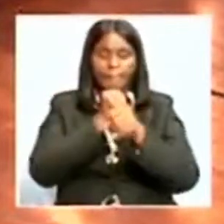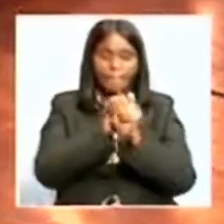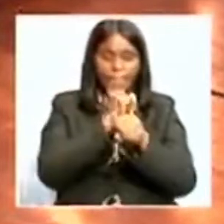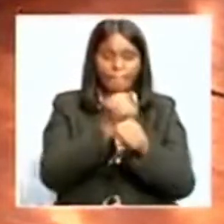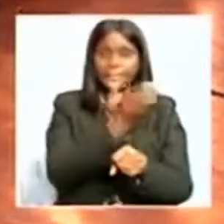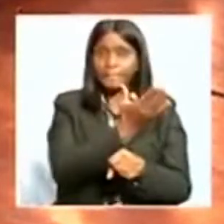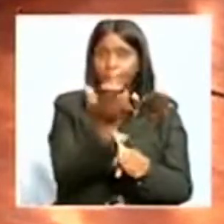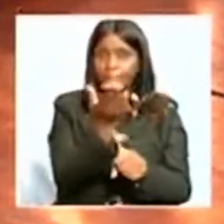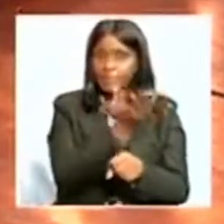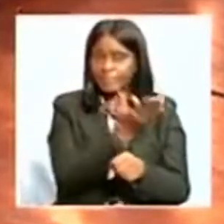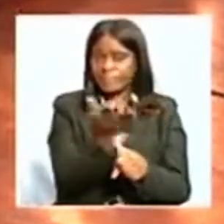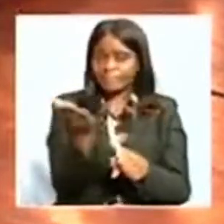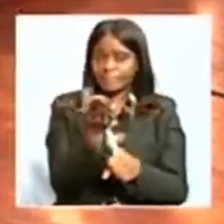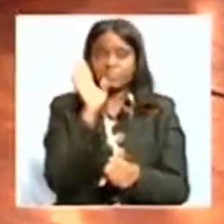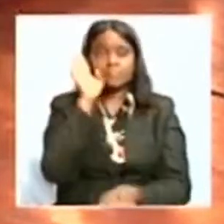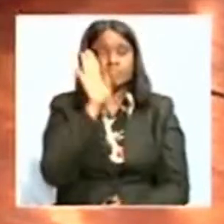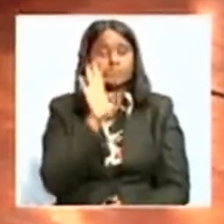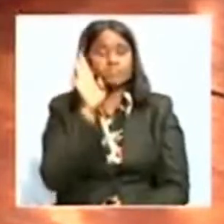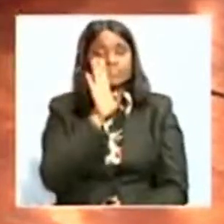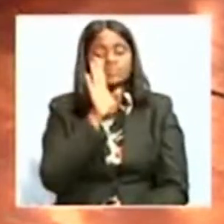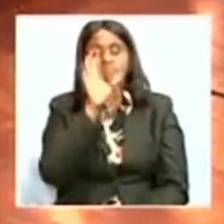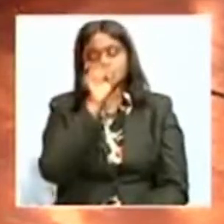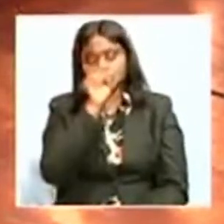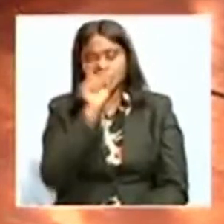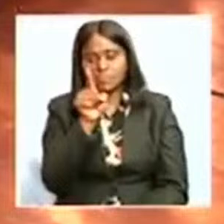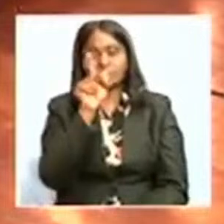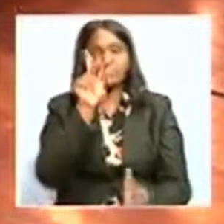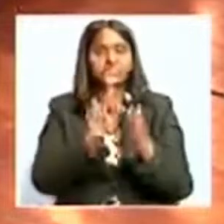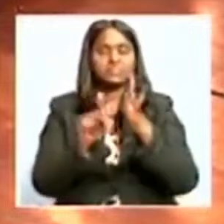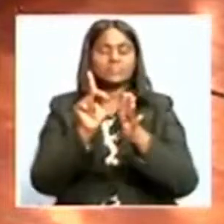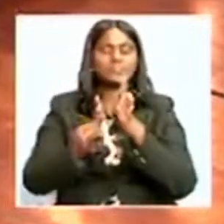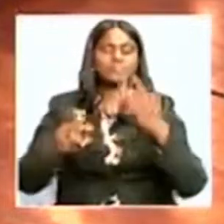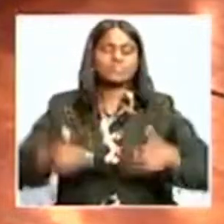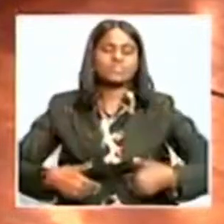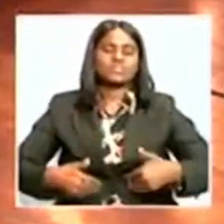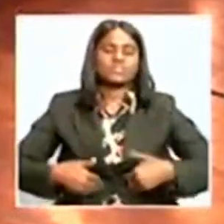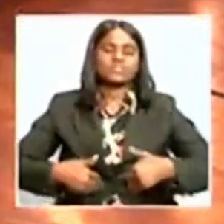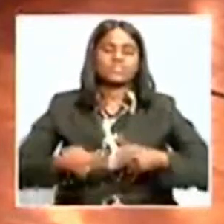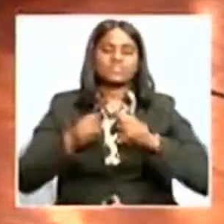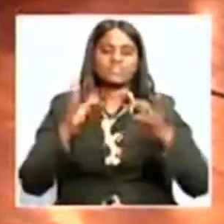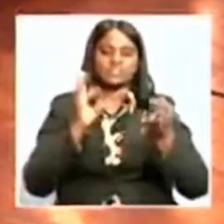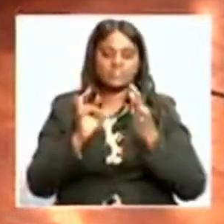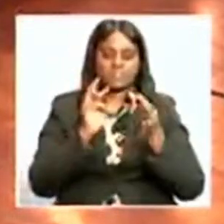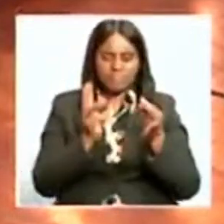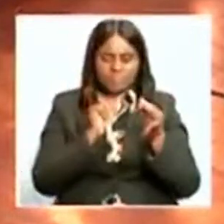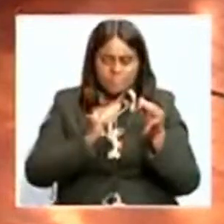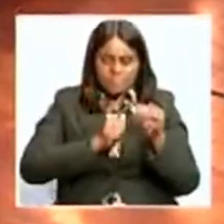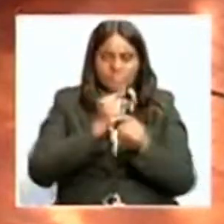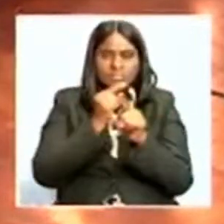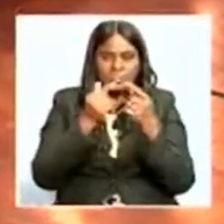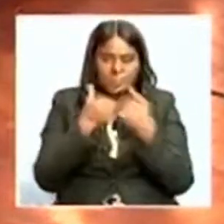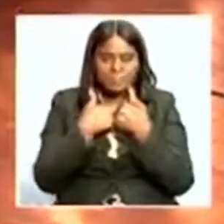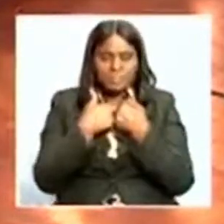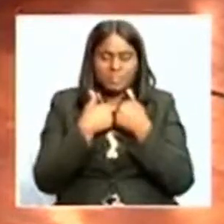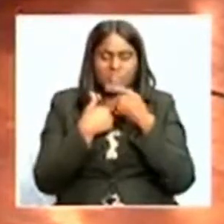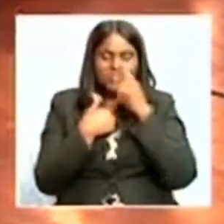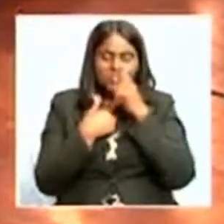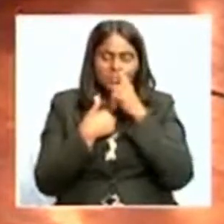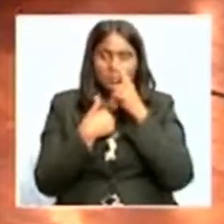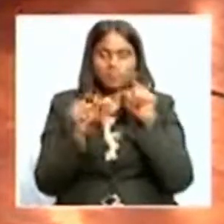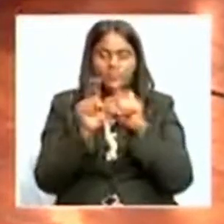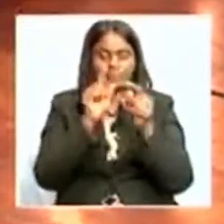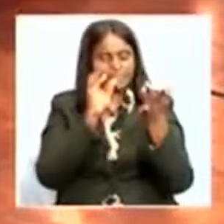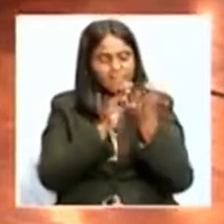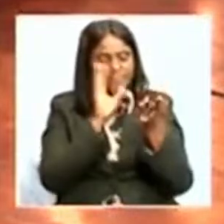these alcoholic beverages are killing our youth? So if we just have to